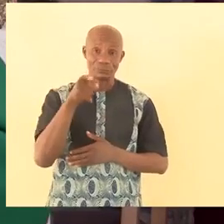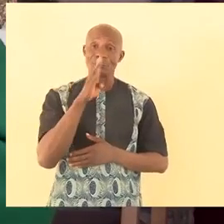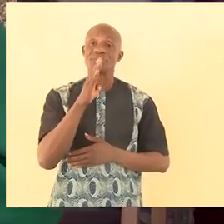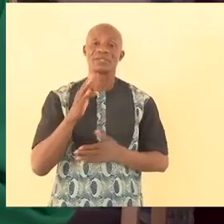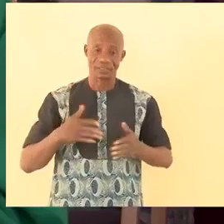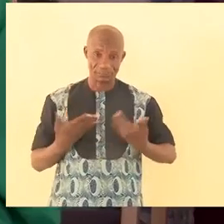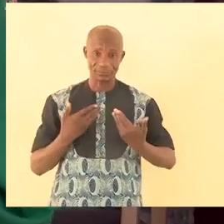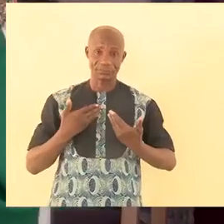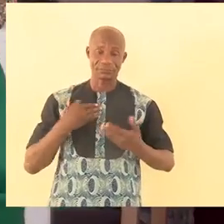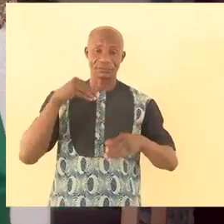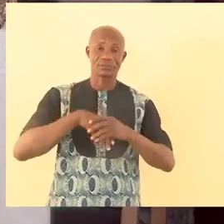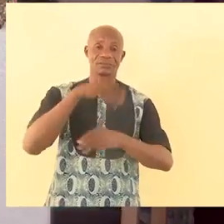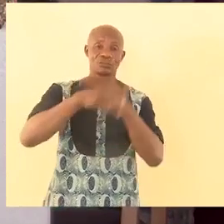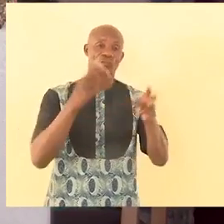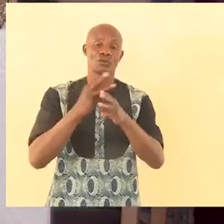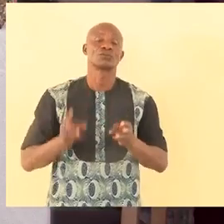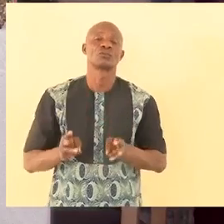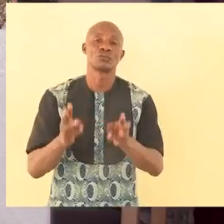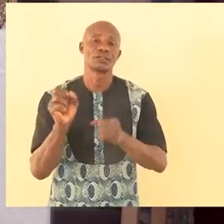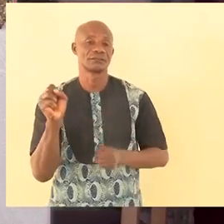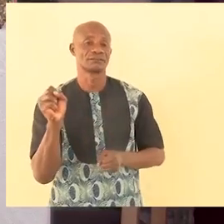Will you be happy in the world's way